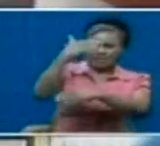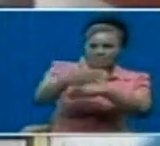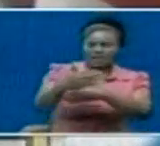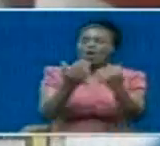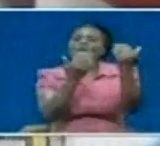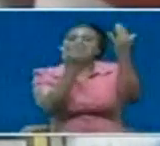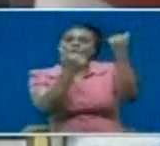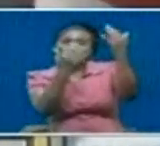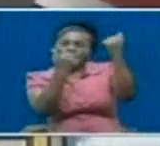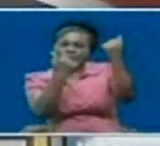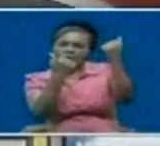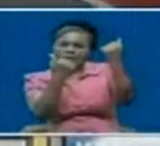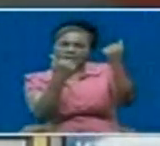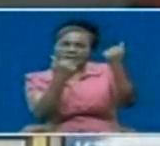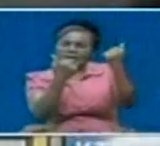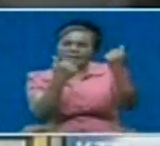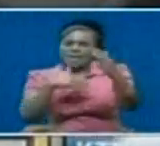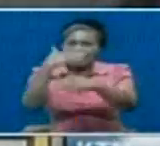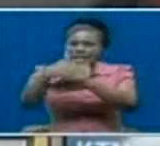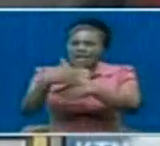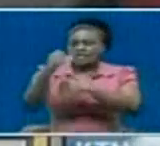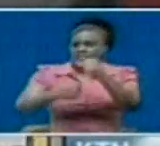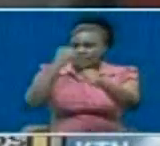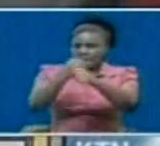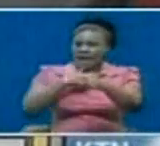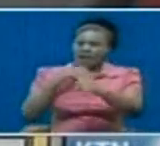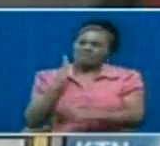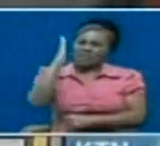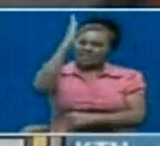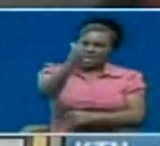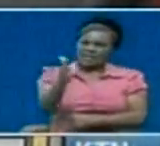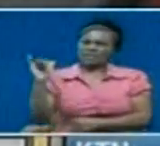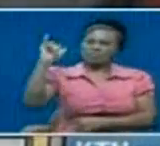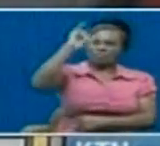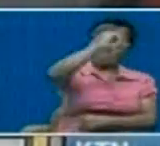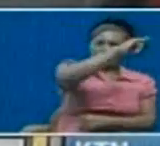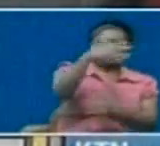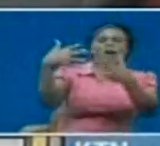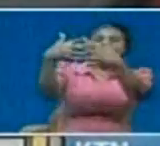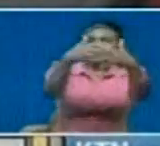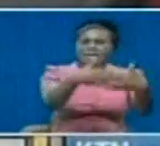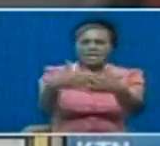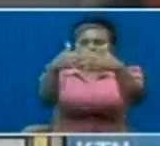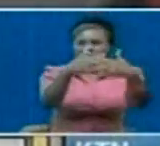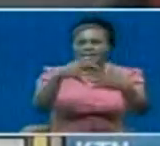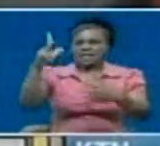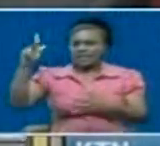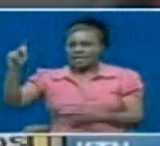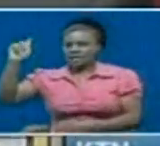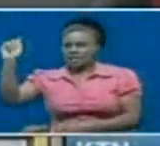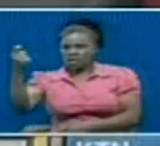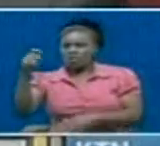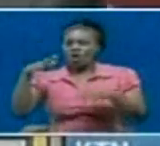hoping that by early next year, we should have a direct flight in the U.S., either by Kenya Airways or